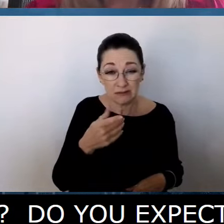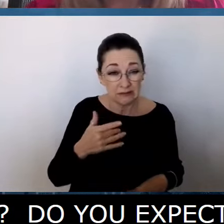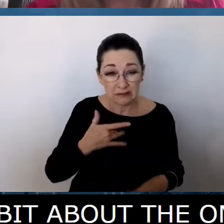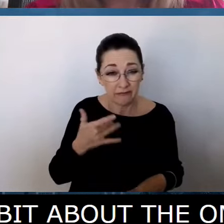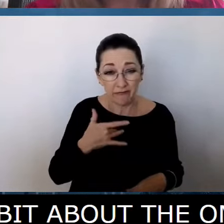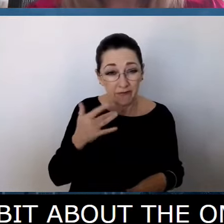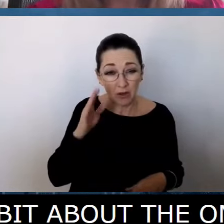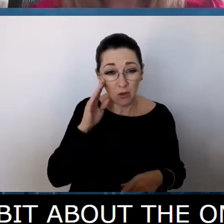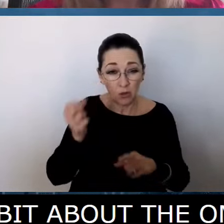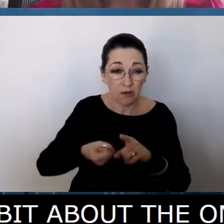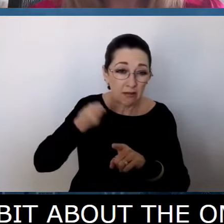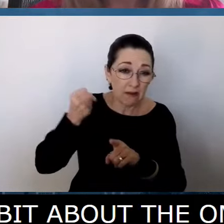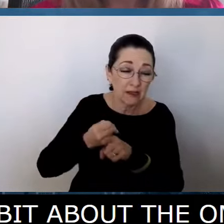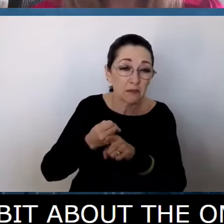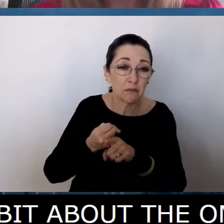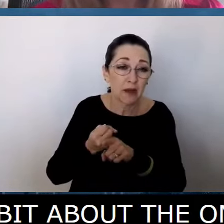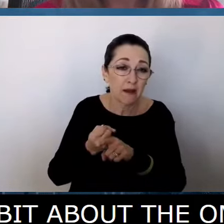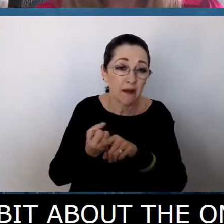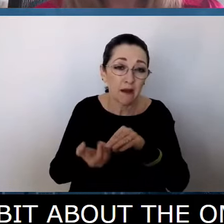in cases?